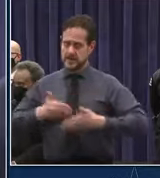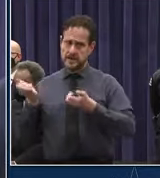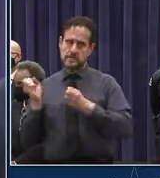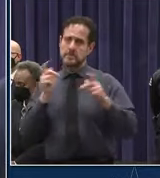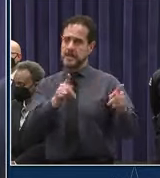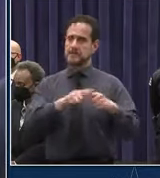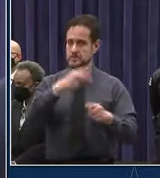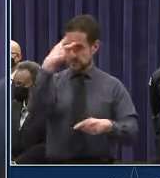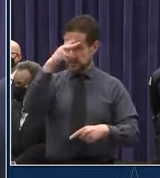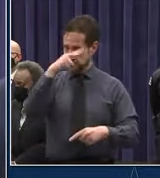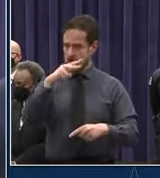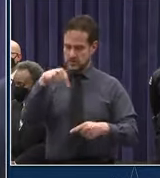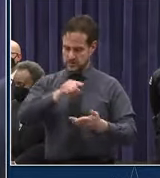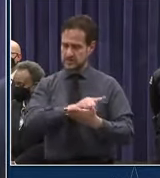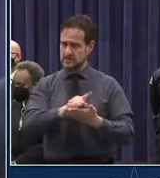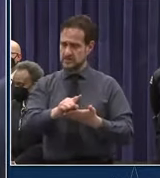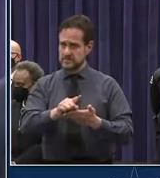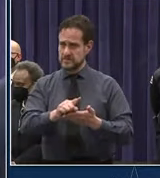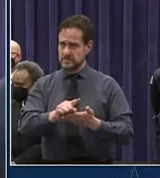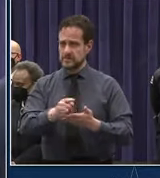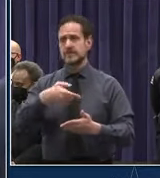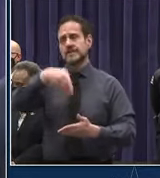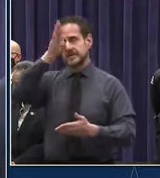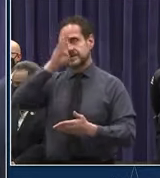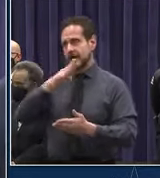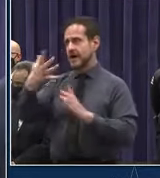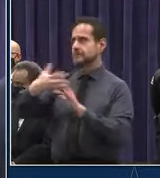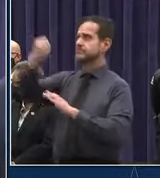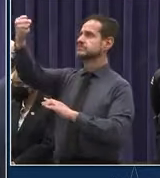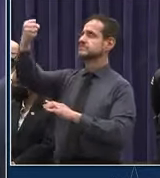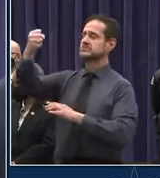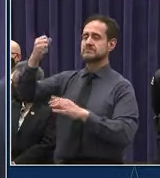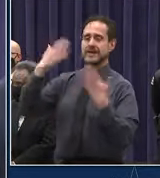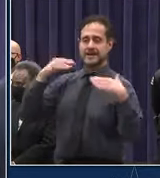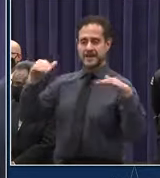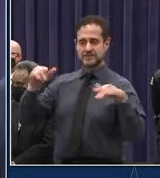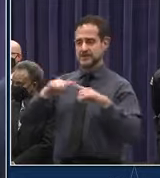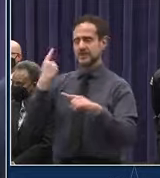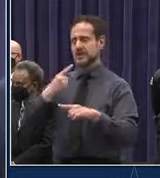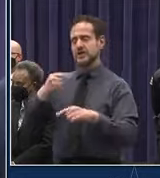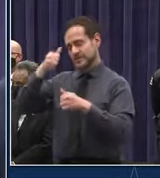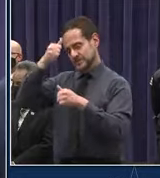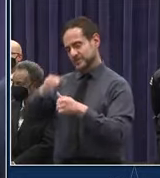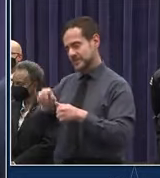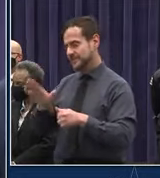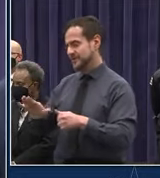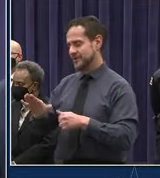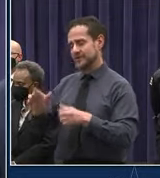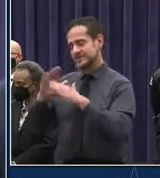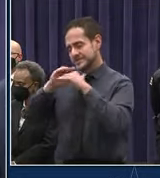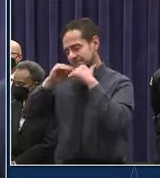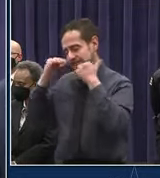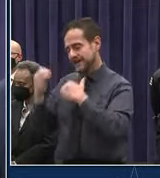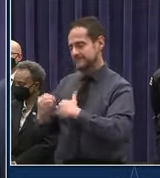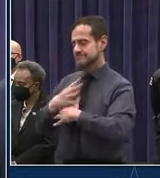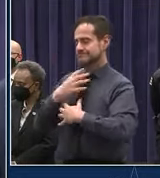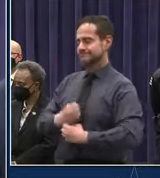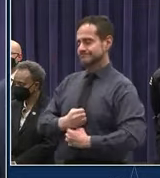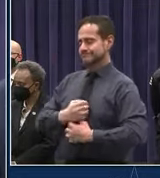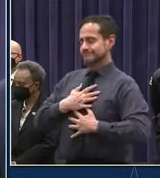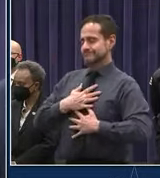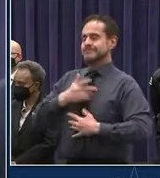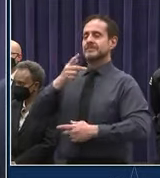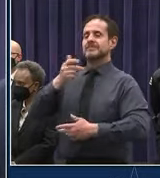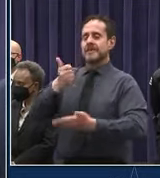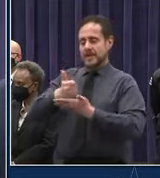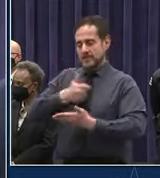week. God gained an angel, but I will always remember her infectious smile. Help me preserve